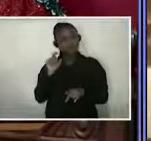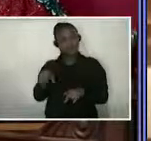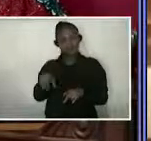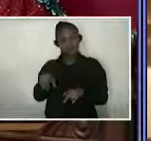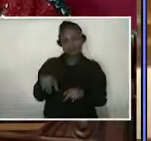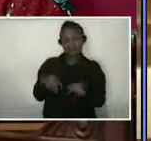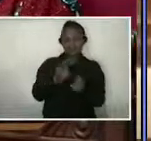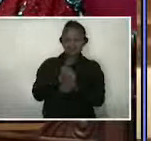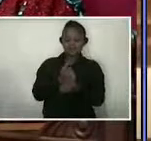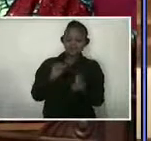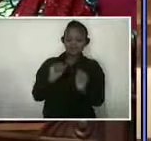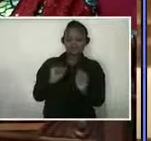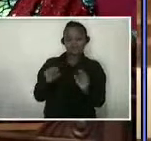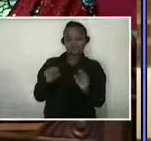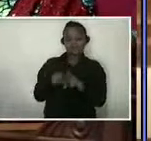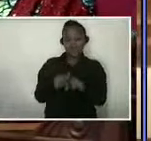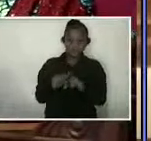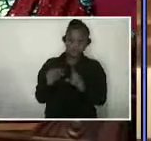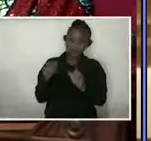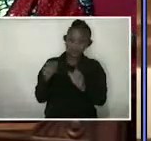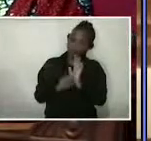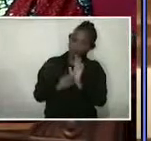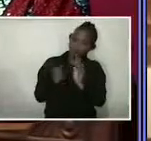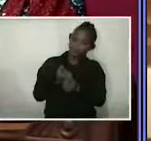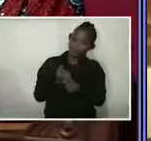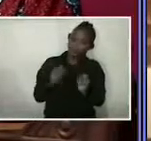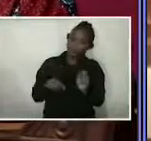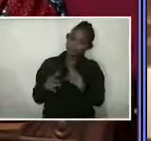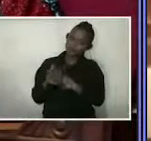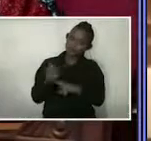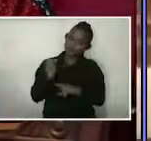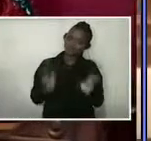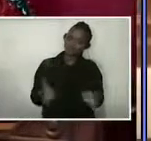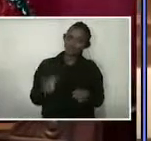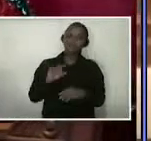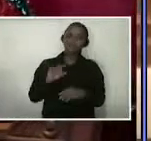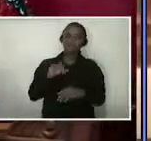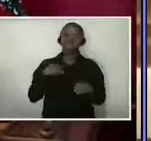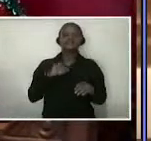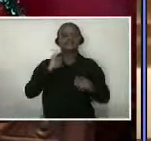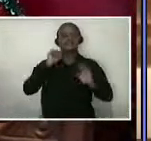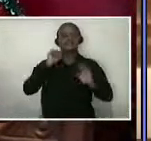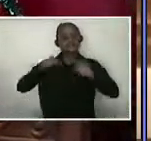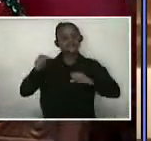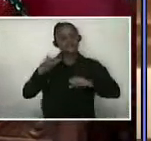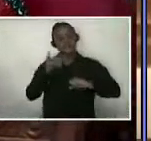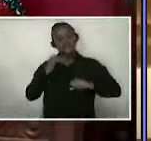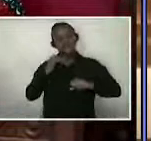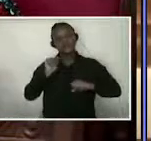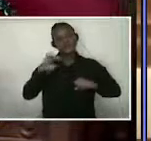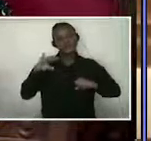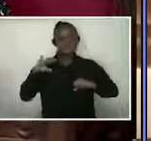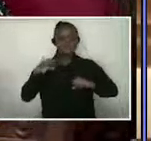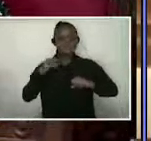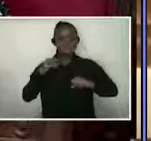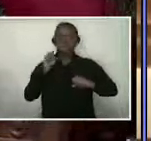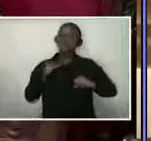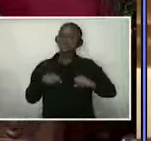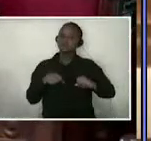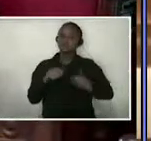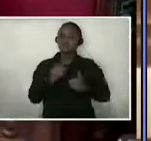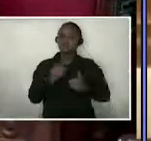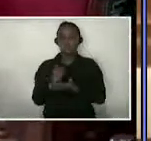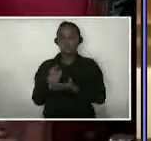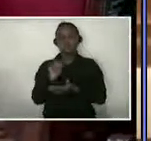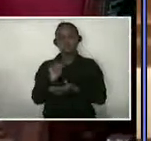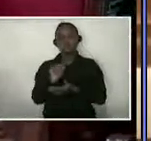the ANC, we agree with the NFP that most municipalities that are governed through coalitions are dysfunctional,